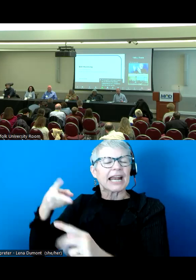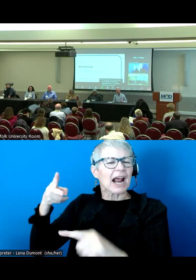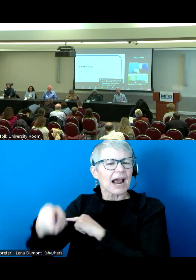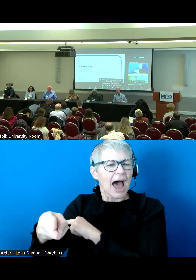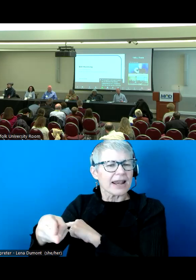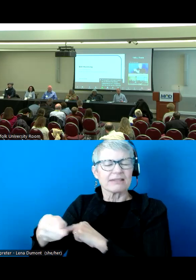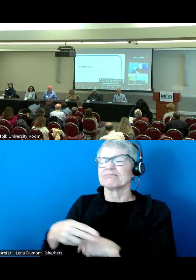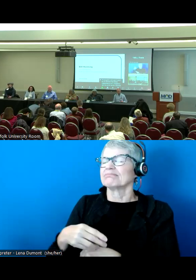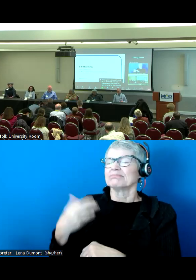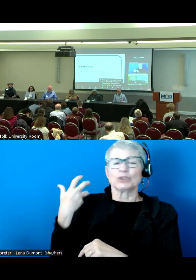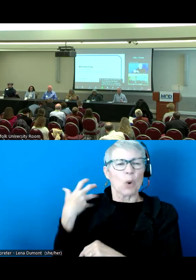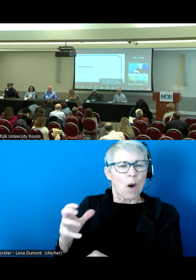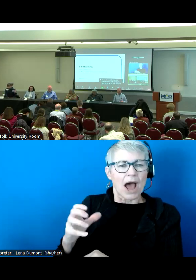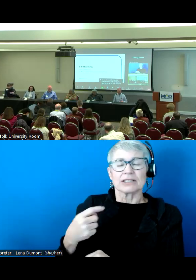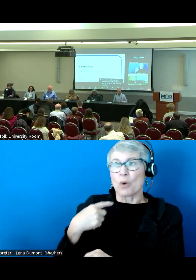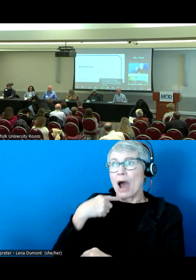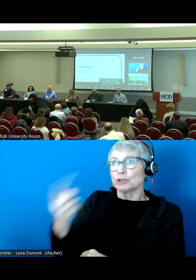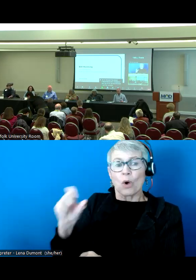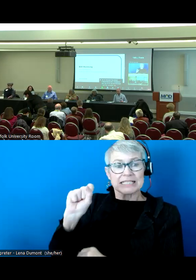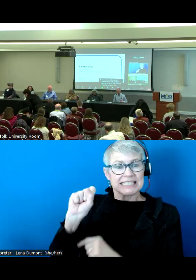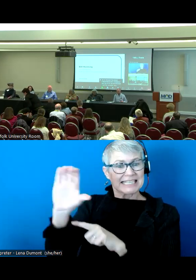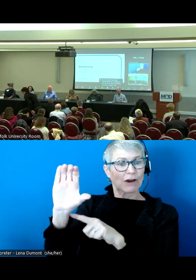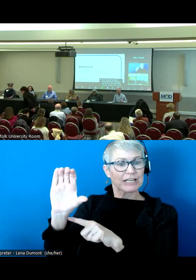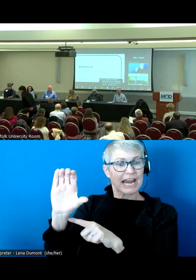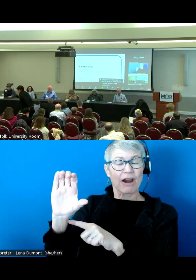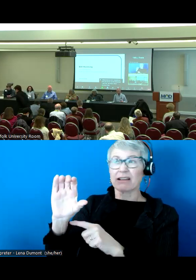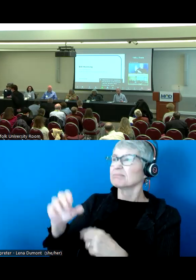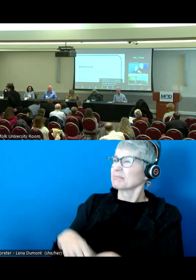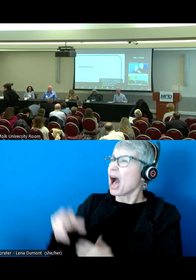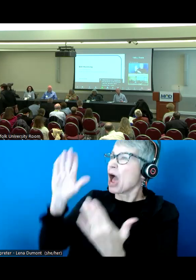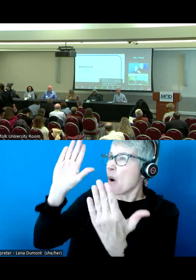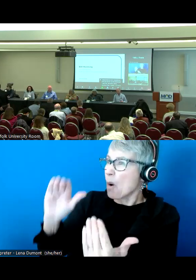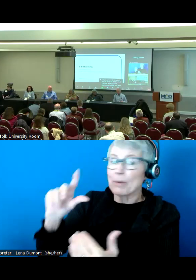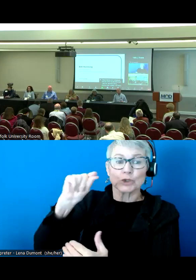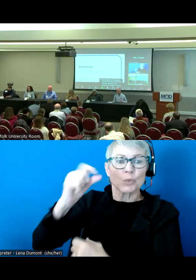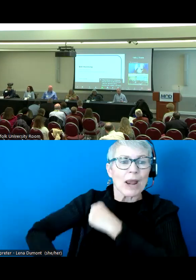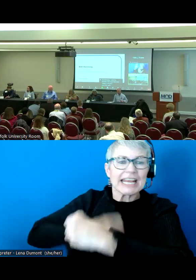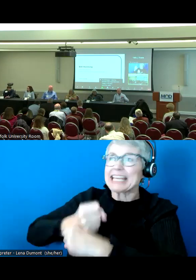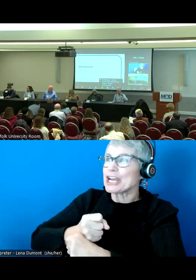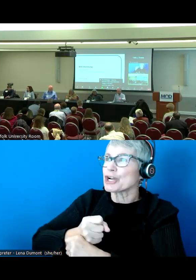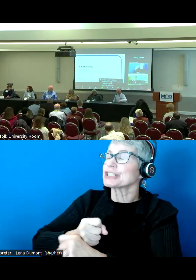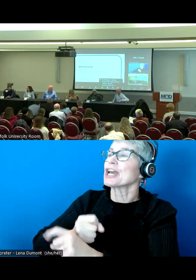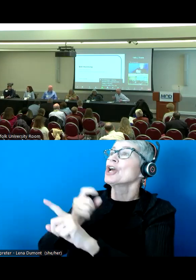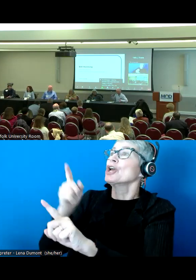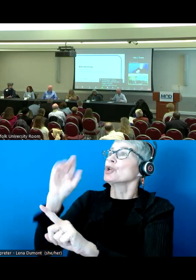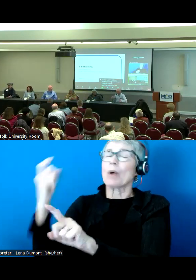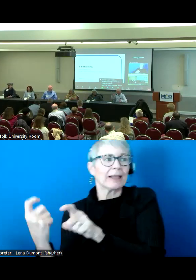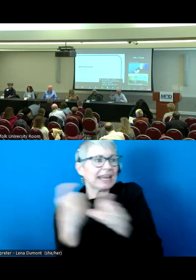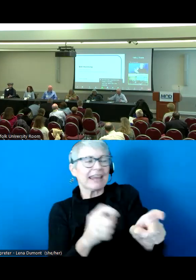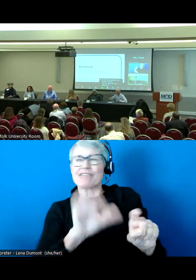man, maybe in 20 years you'll be giving that crew who was there yesterday an award for fighting for justice. We've got to keep